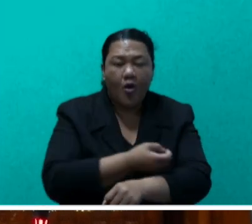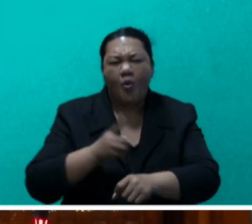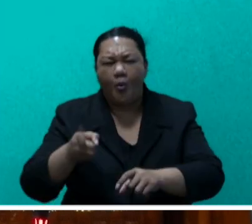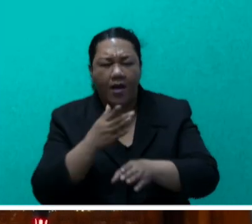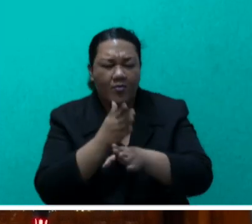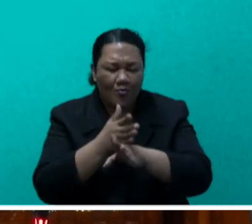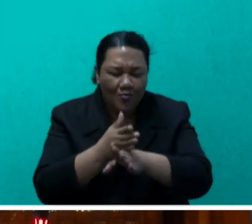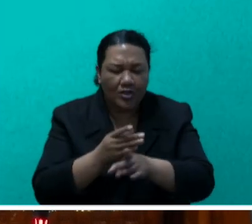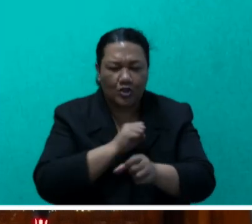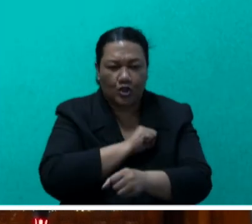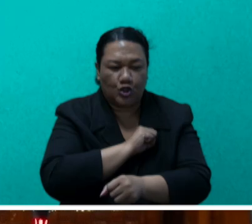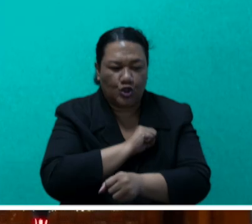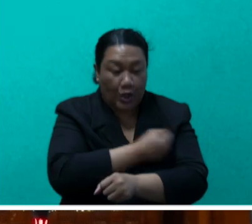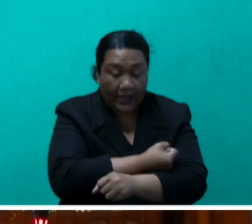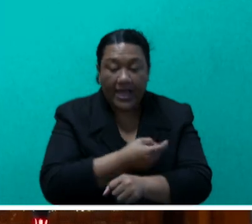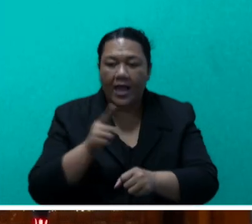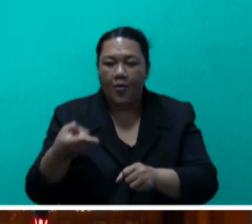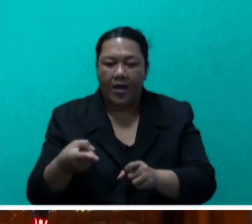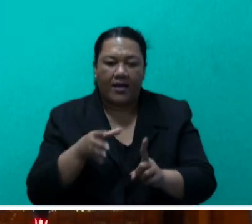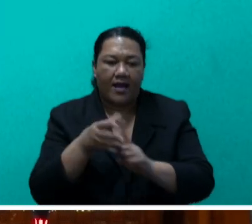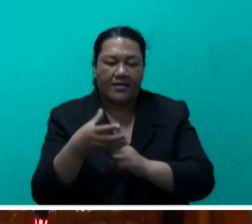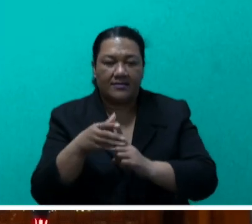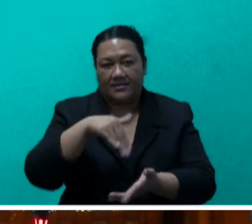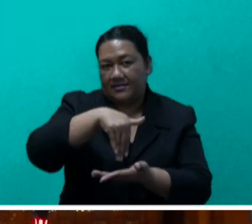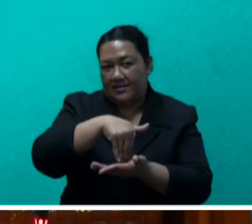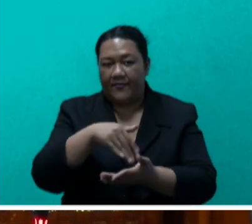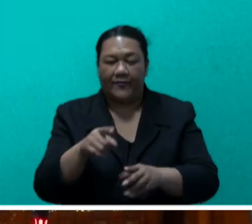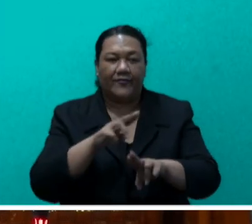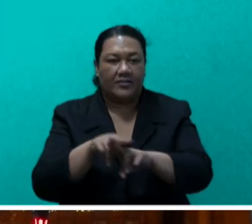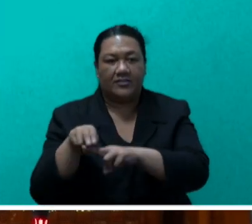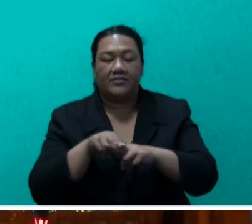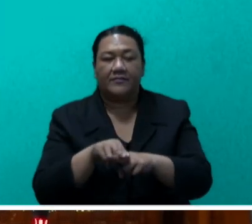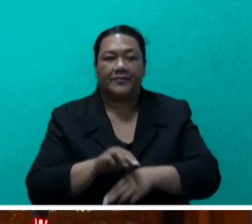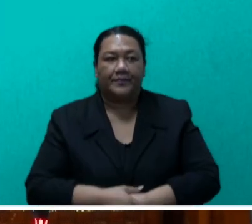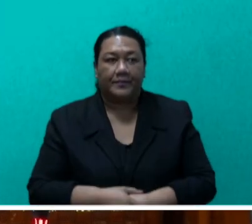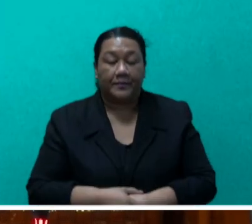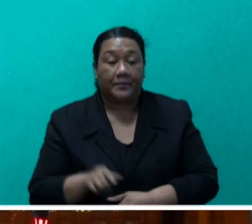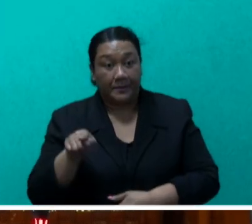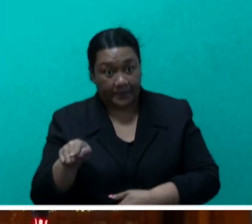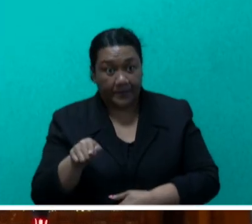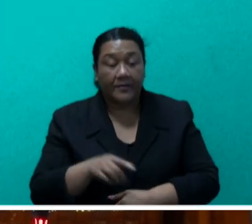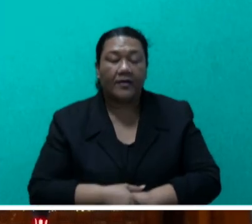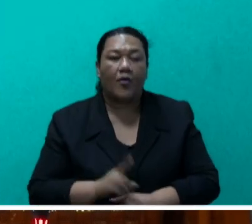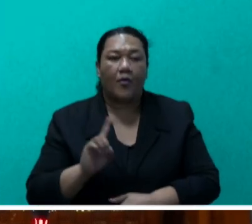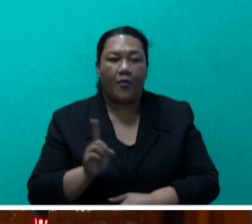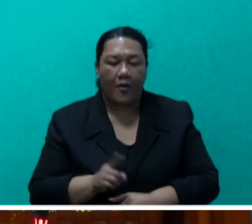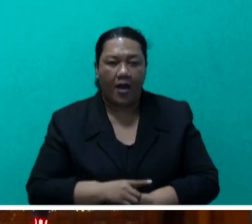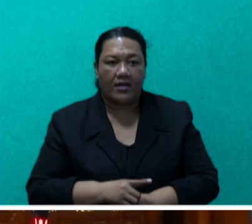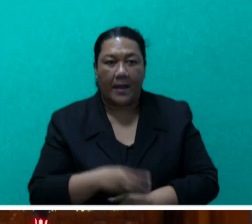transformed culture sector for Fiji. One such is the National